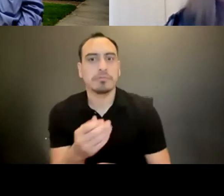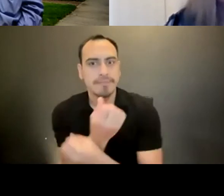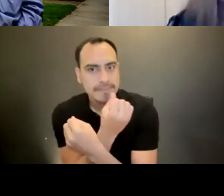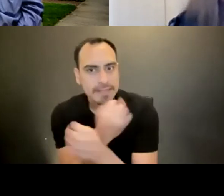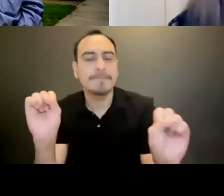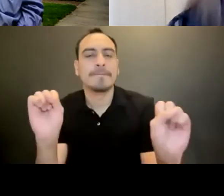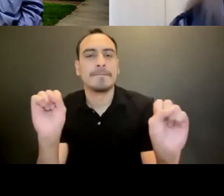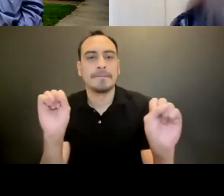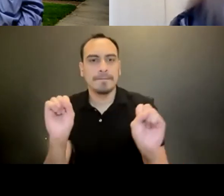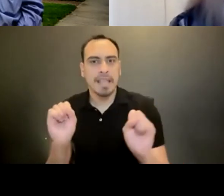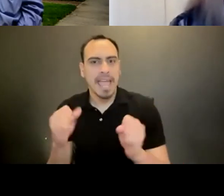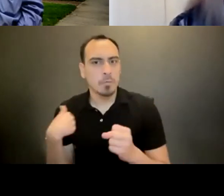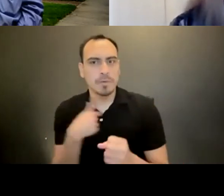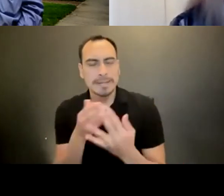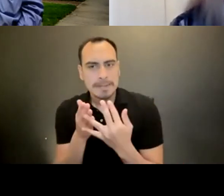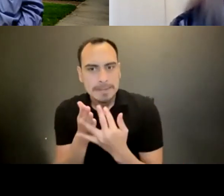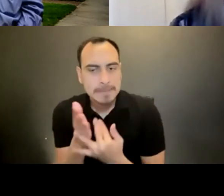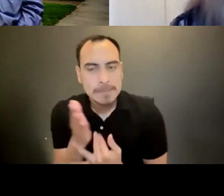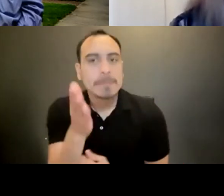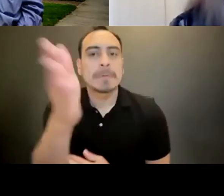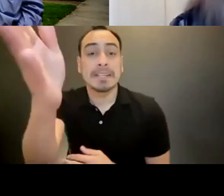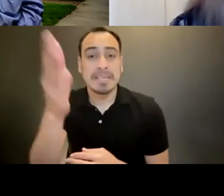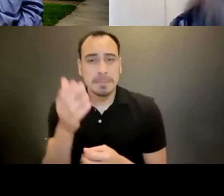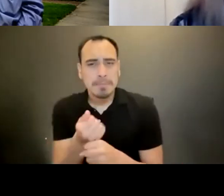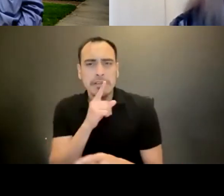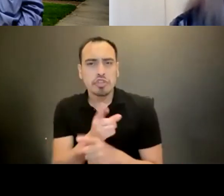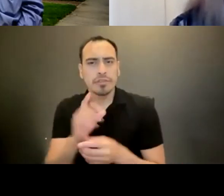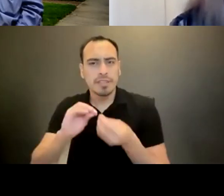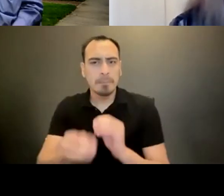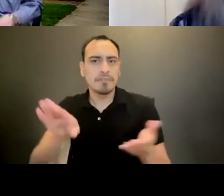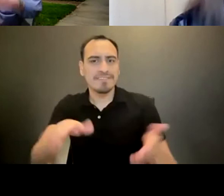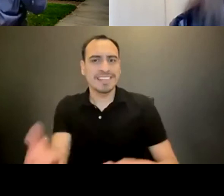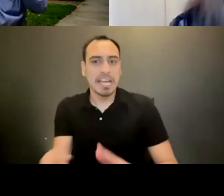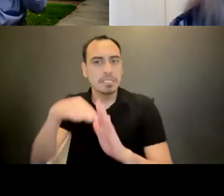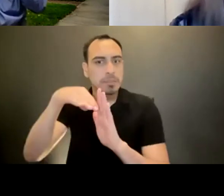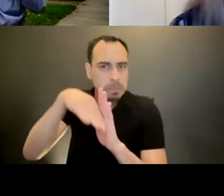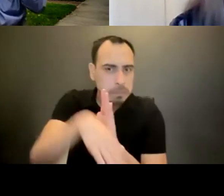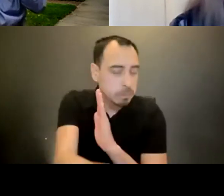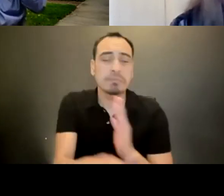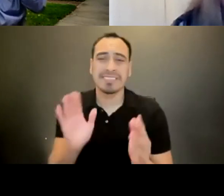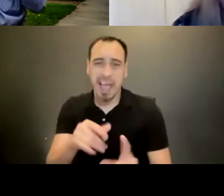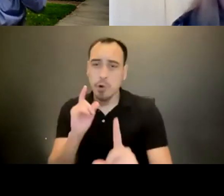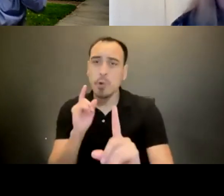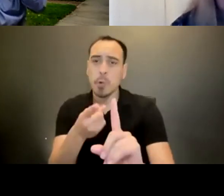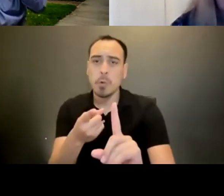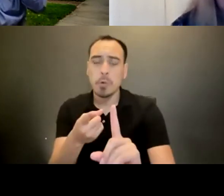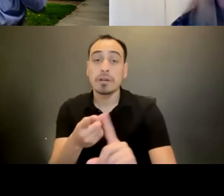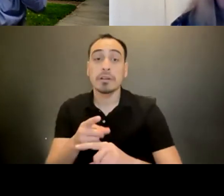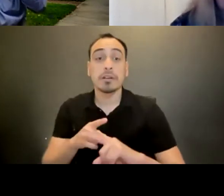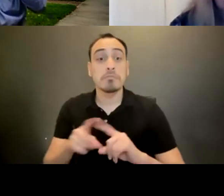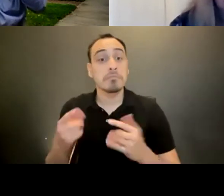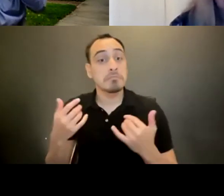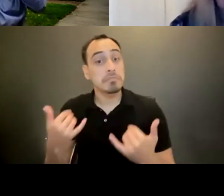we minimize the number of lives that were lost. But as we're going through this period of reopening and period